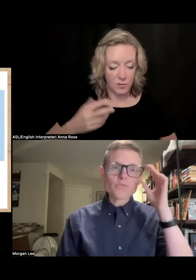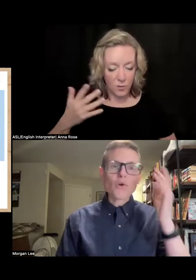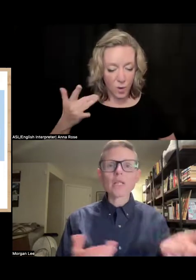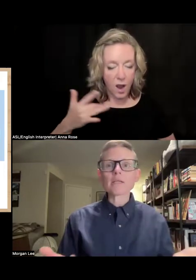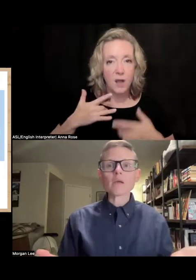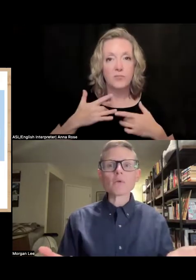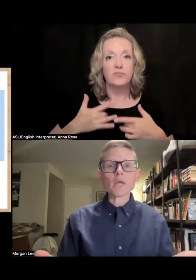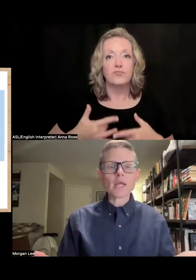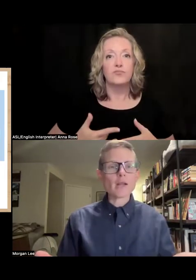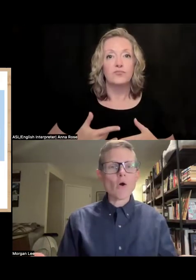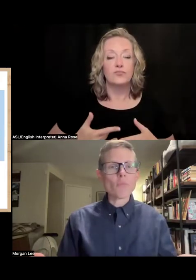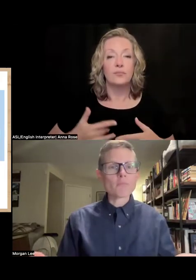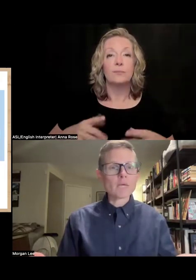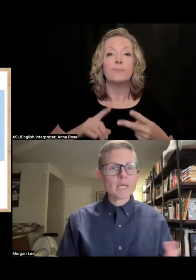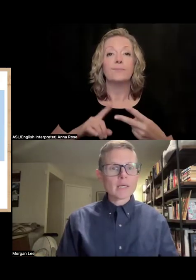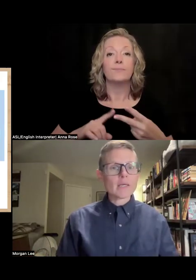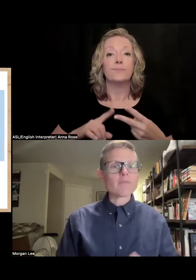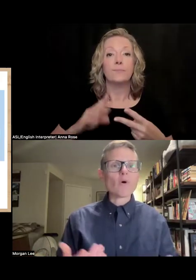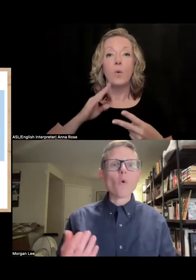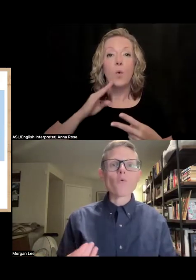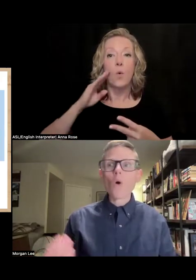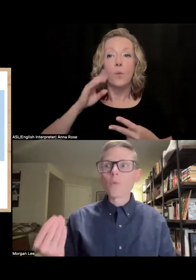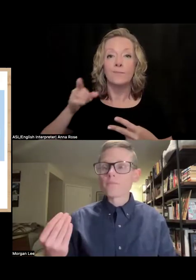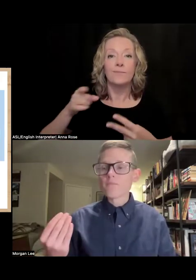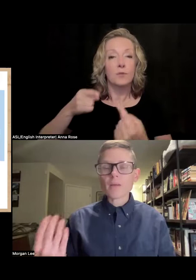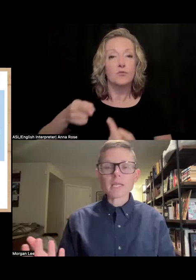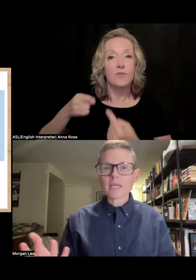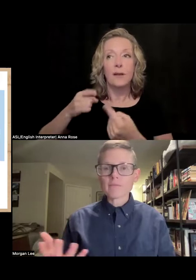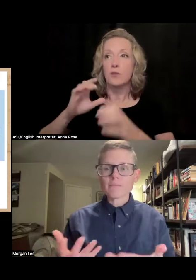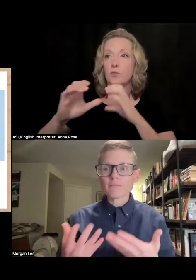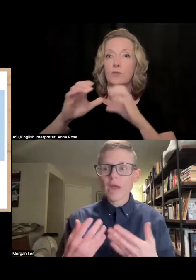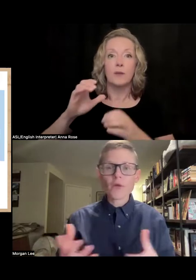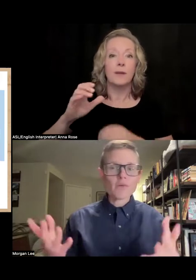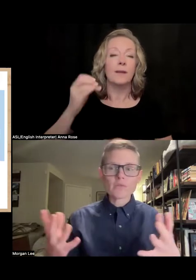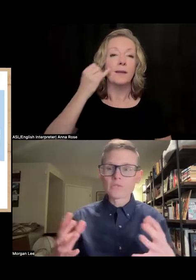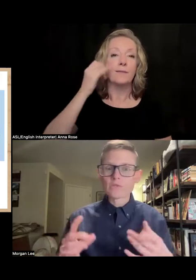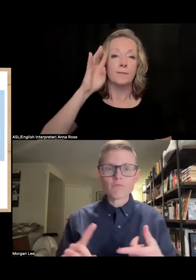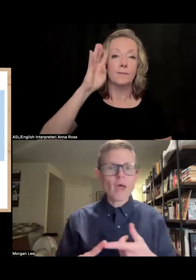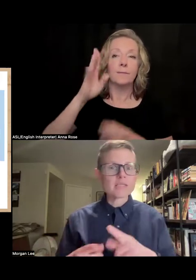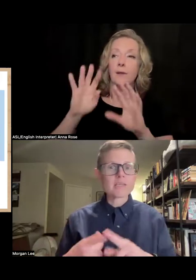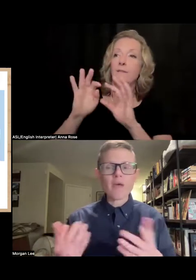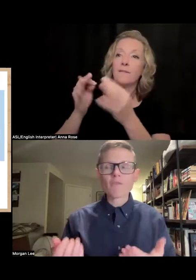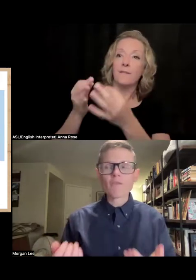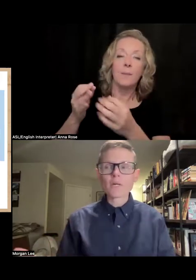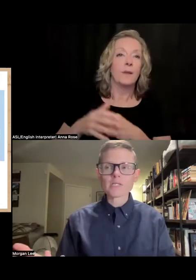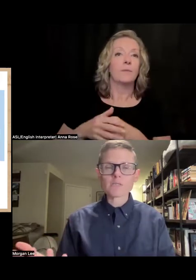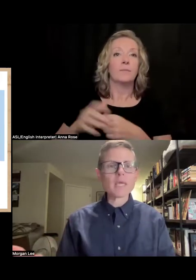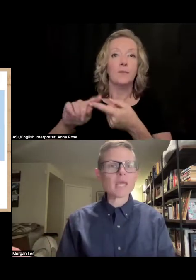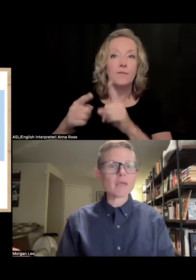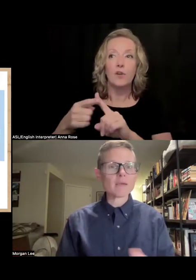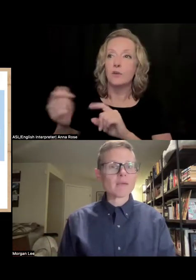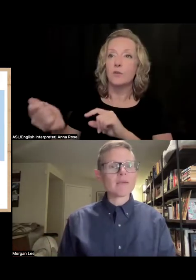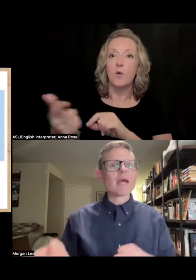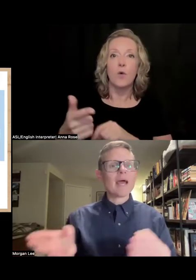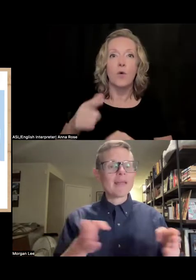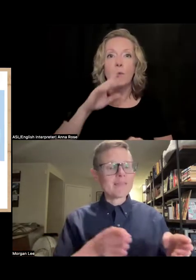Also, struggling to communicate at home. If the whole home family, caregivers, friends, if everyone is